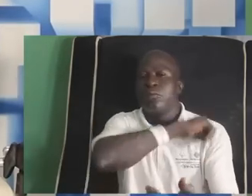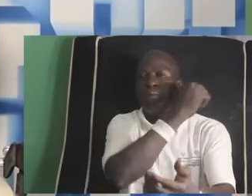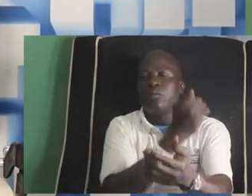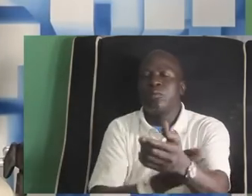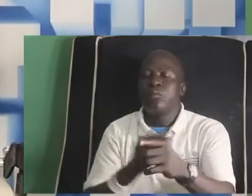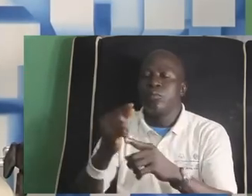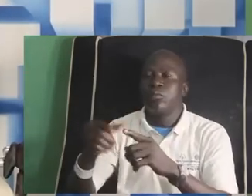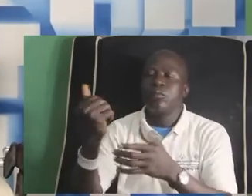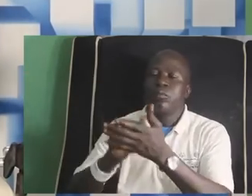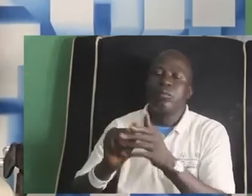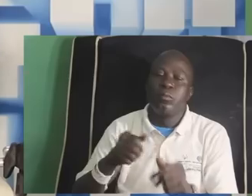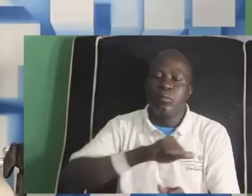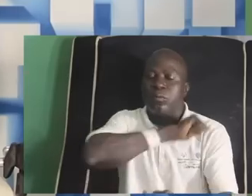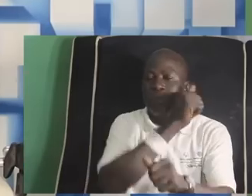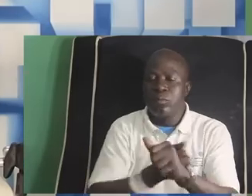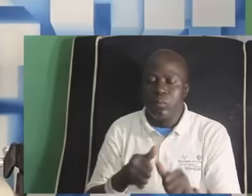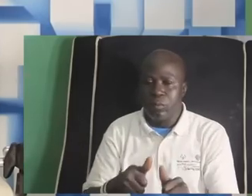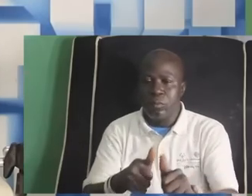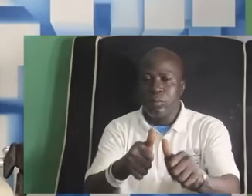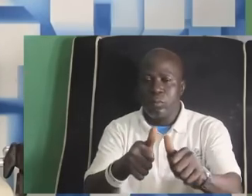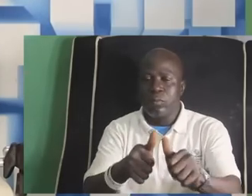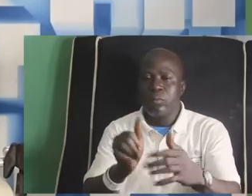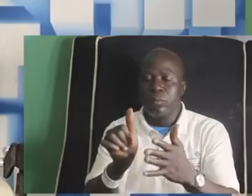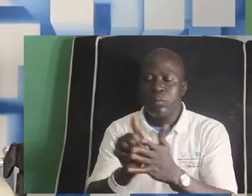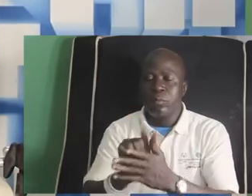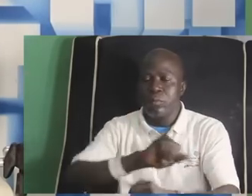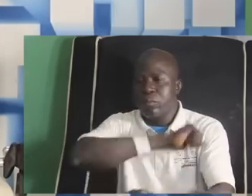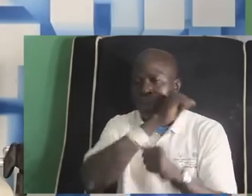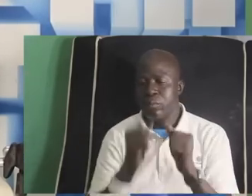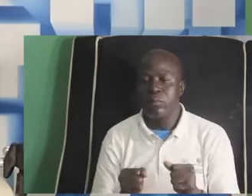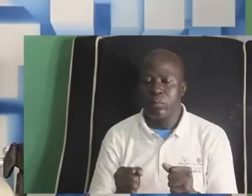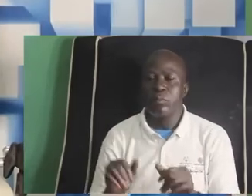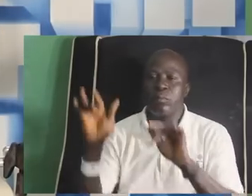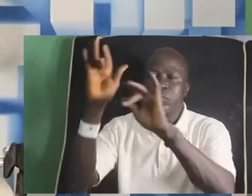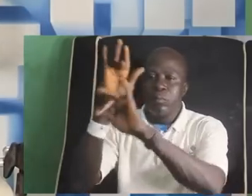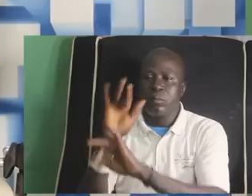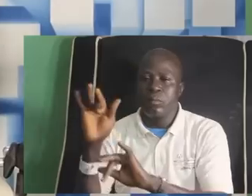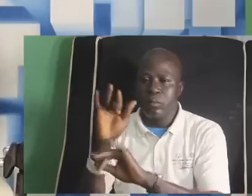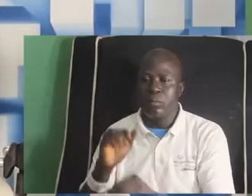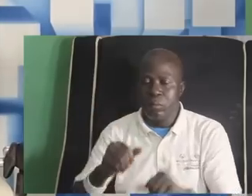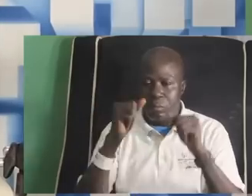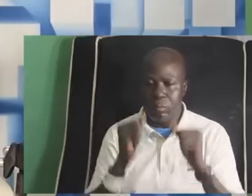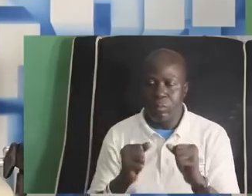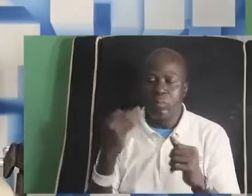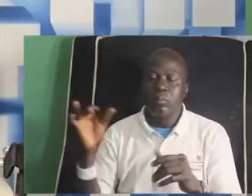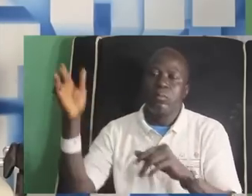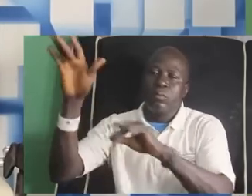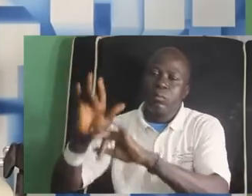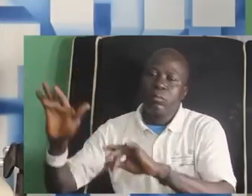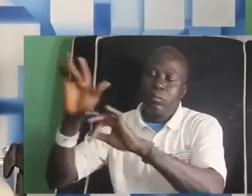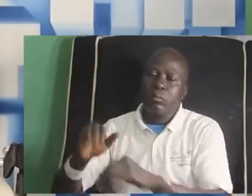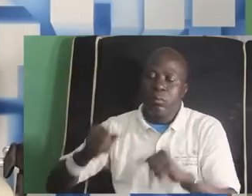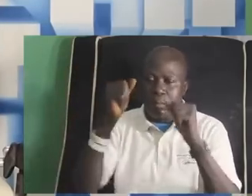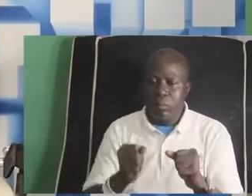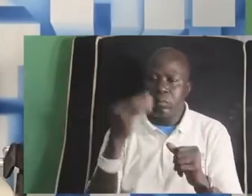power of mercy? A ma yi tre ibiye pada. To change one story. Mo bere. I ask. Iwo to gbagbo. You that believe.